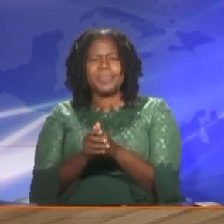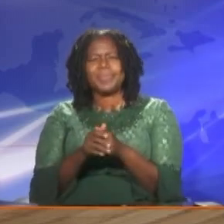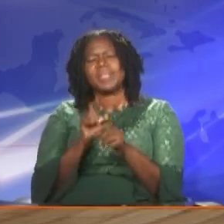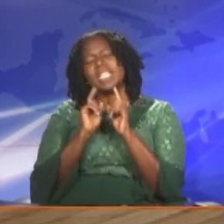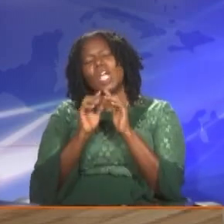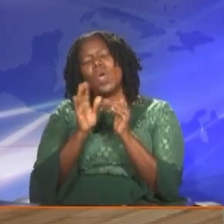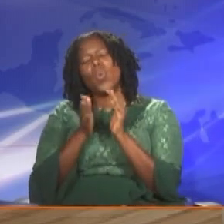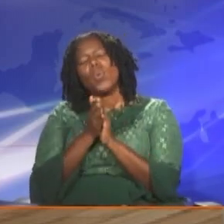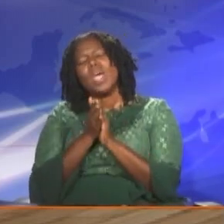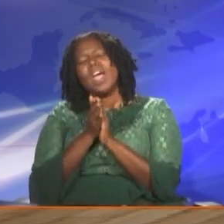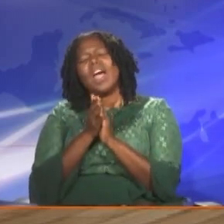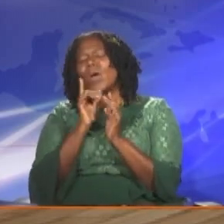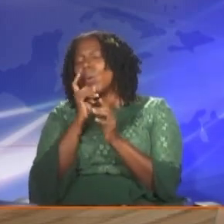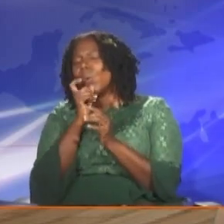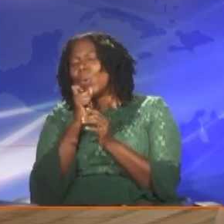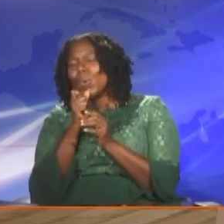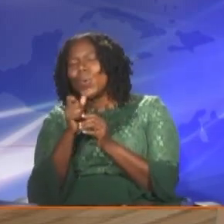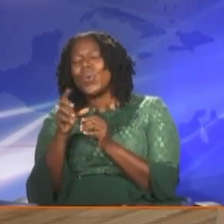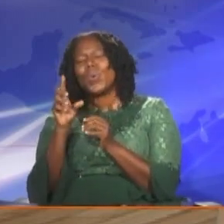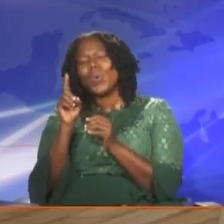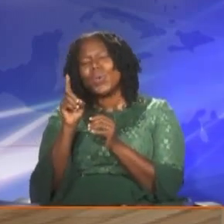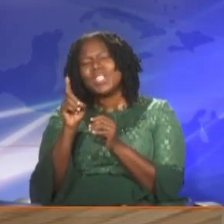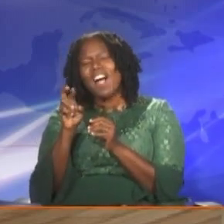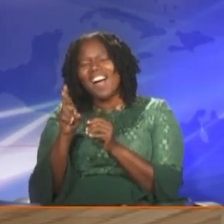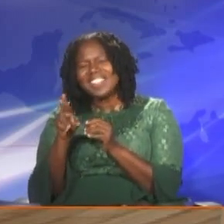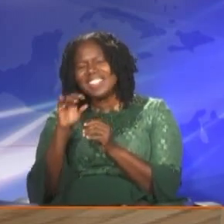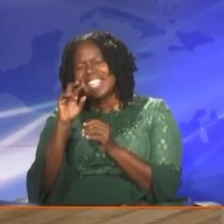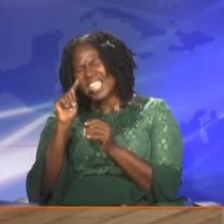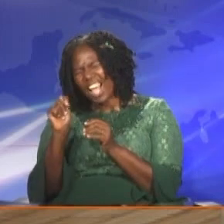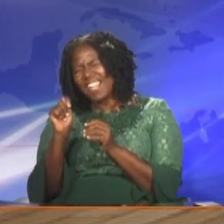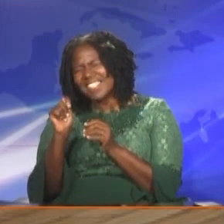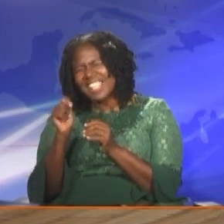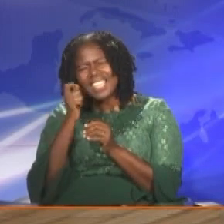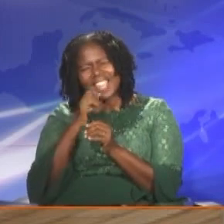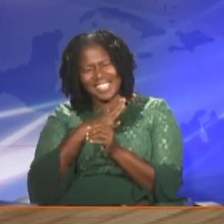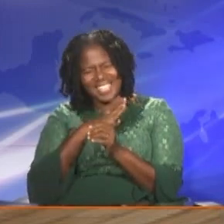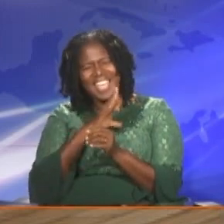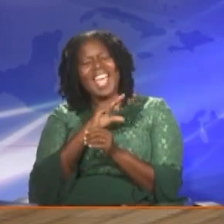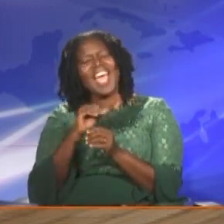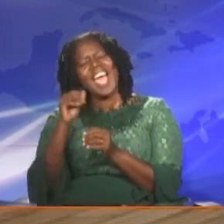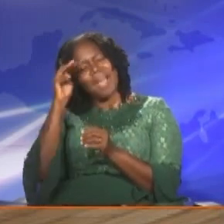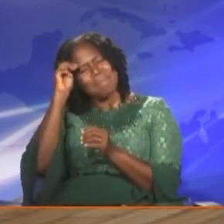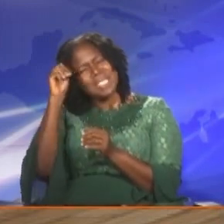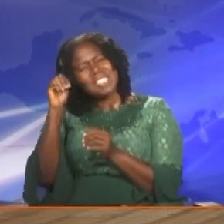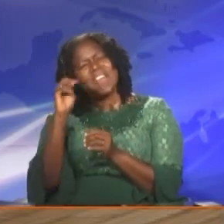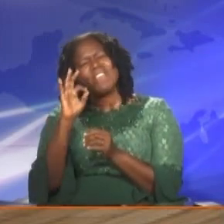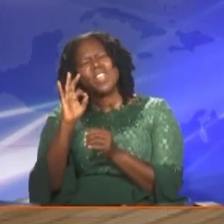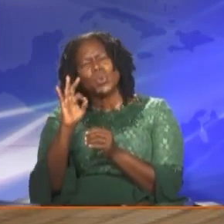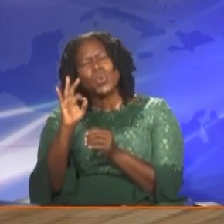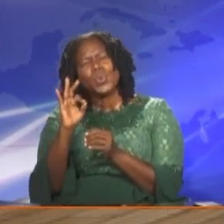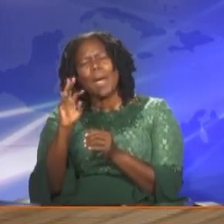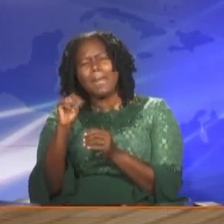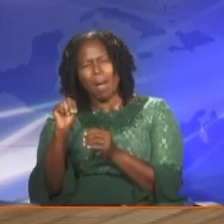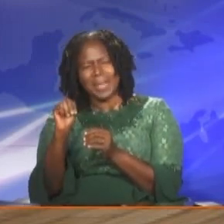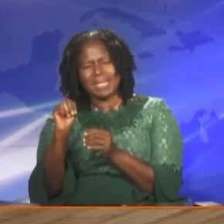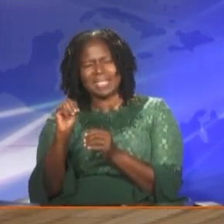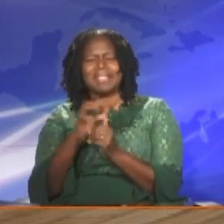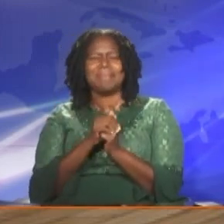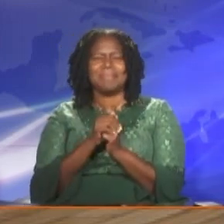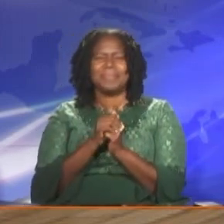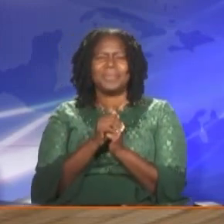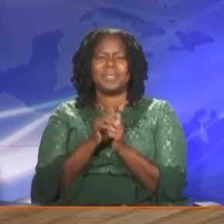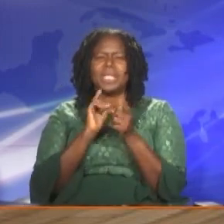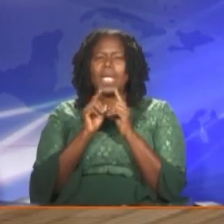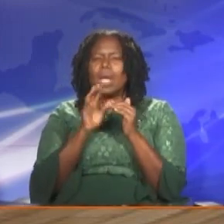the Labour Ministry, and of course from the Ministry of Social Development as well. So we've got both aspects of it right here. And we were talking about